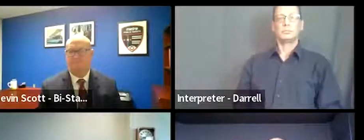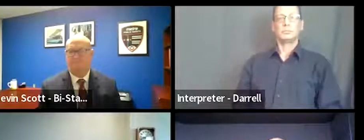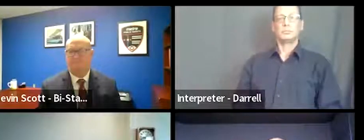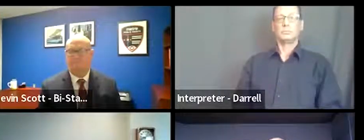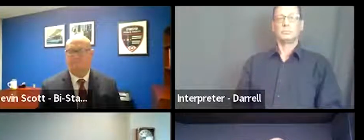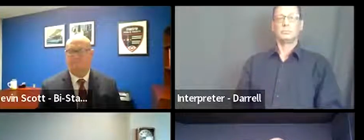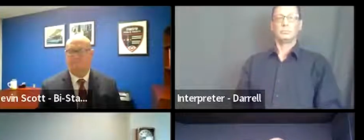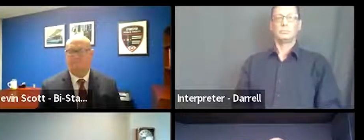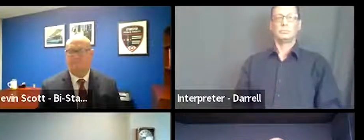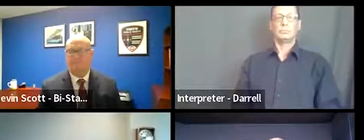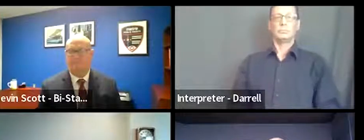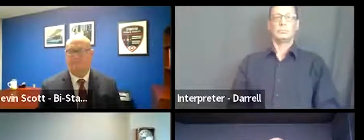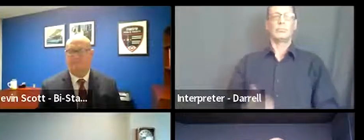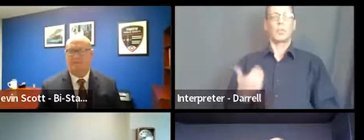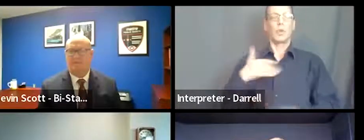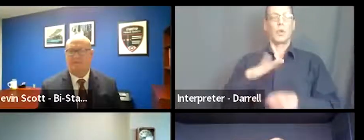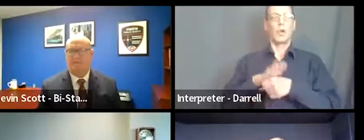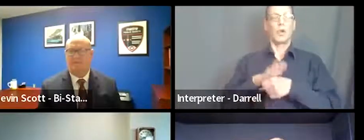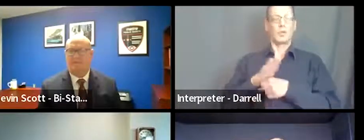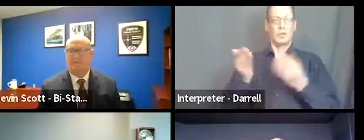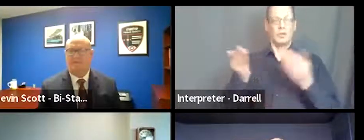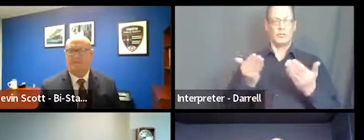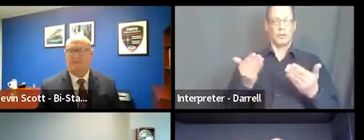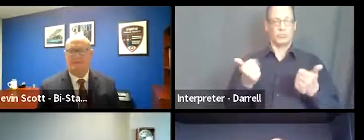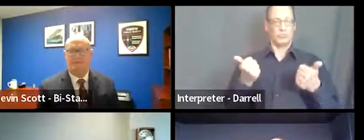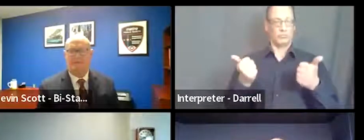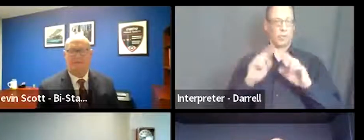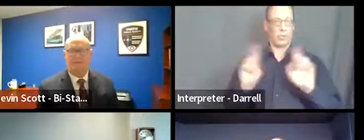We have a quorum present. Thank you.